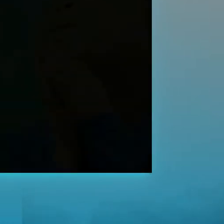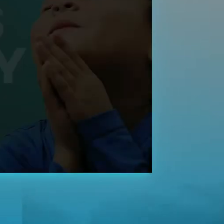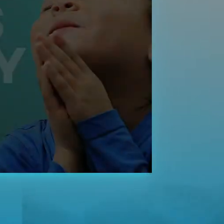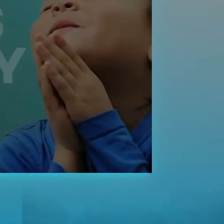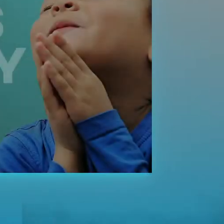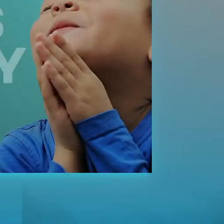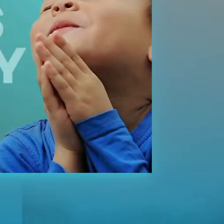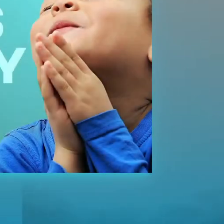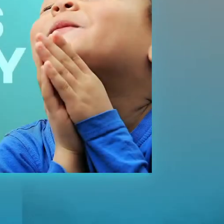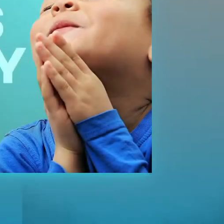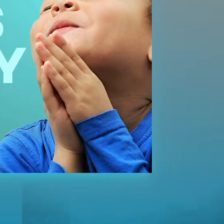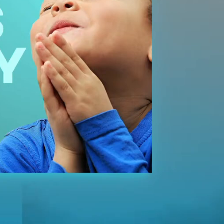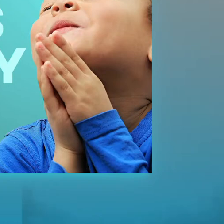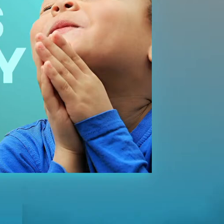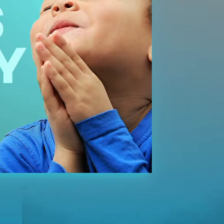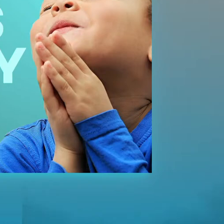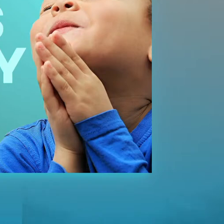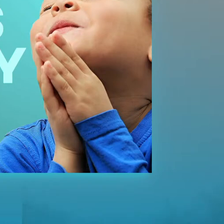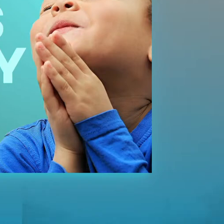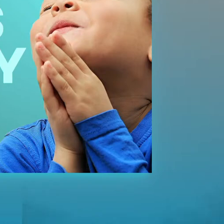And the lover of my